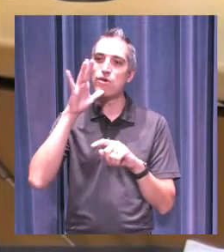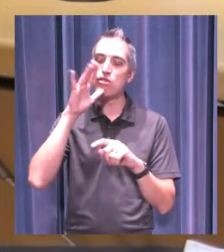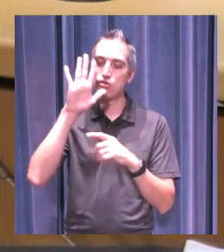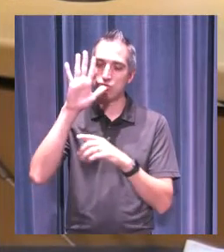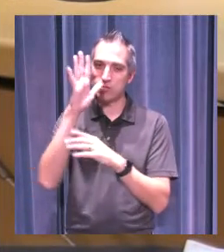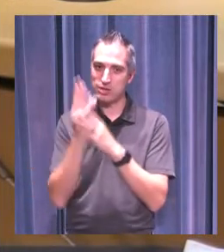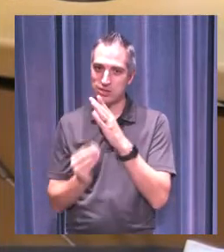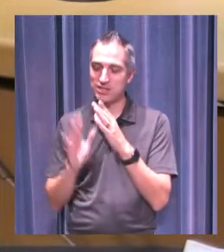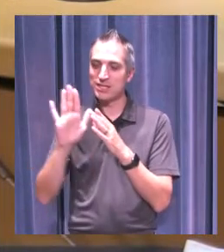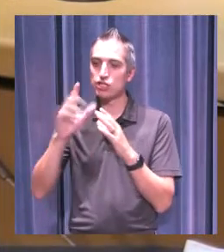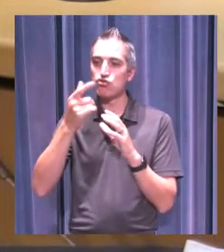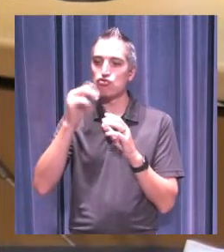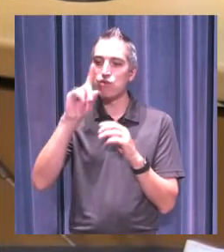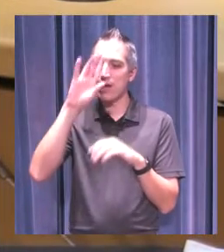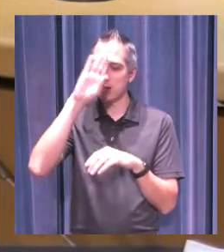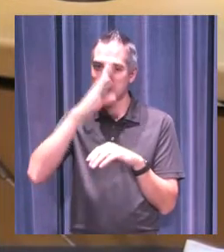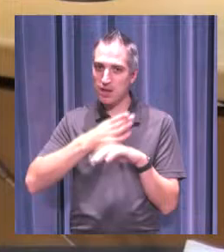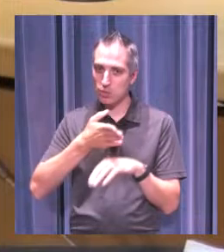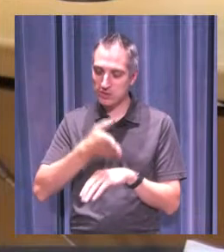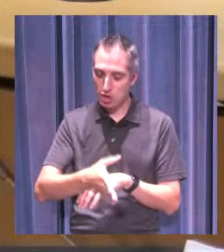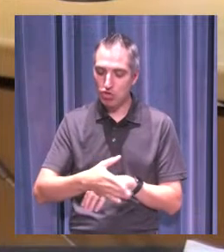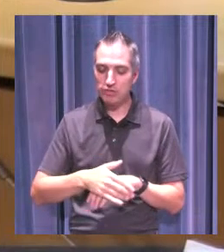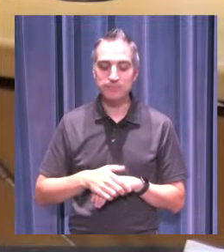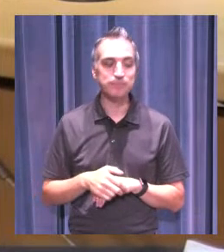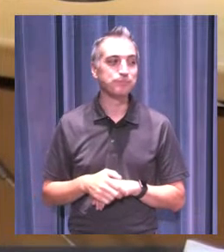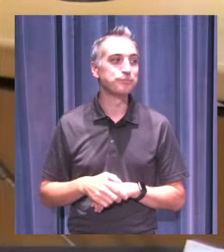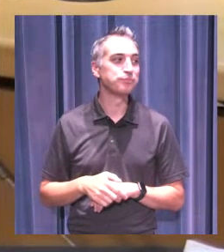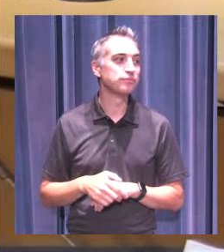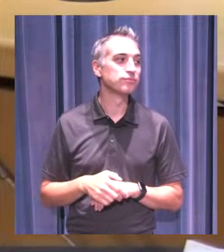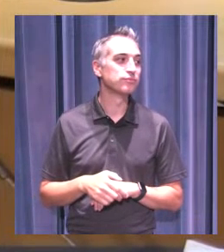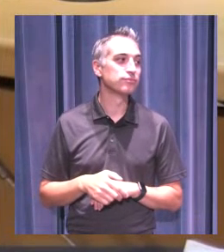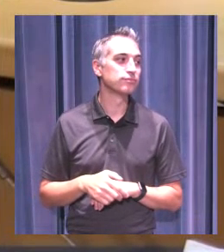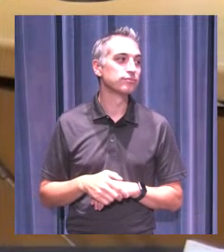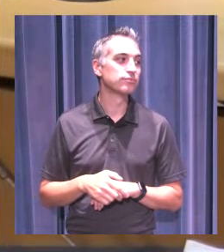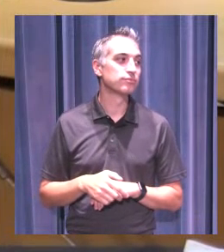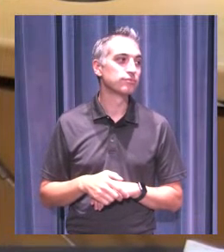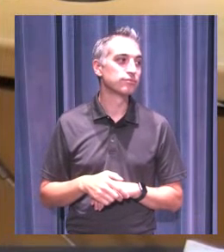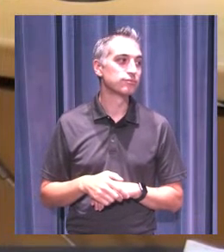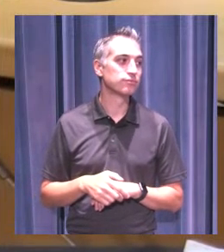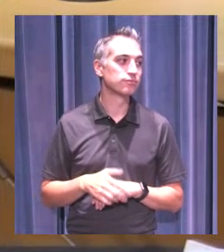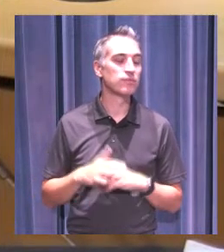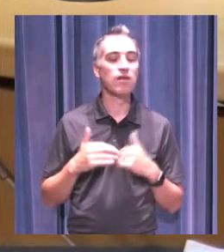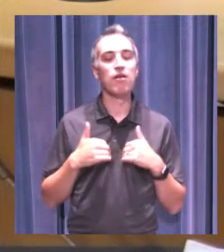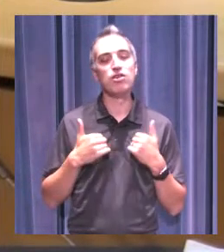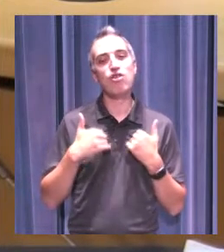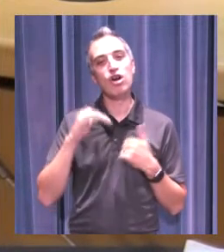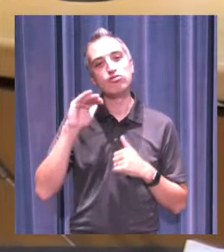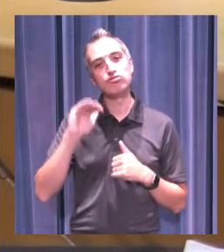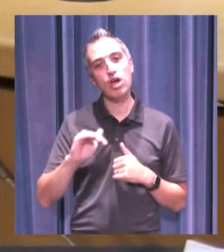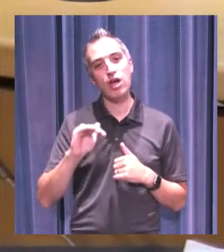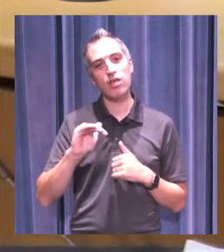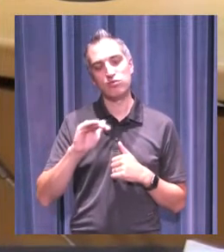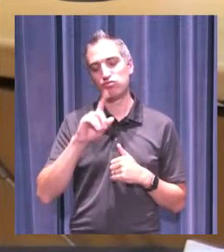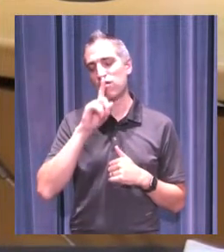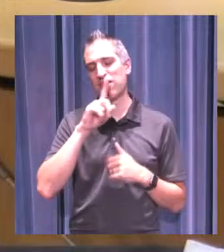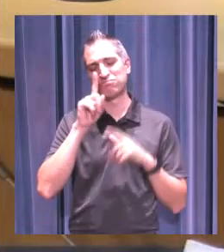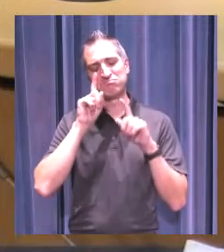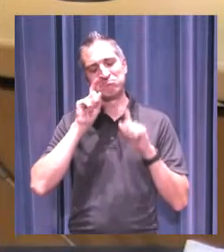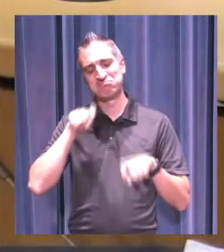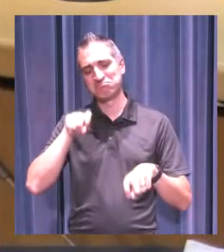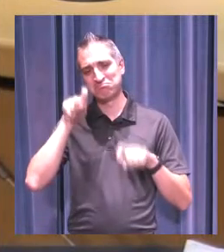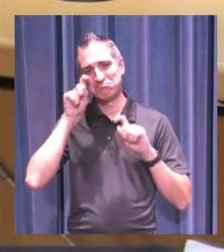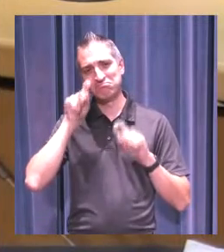his grandson was there. And this young child was inconsolable. So